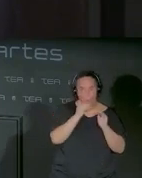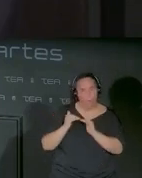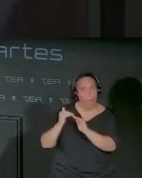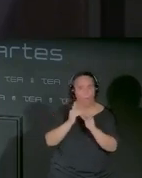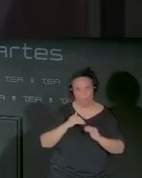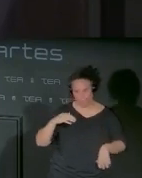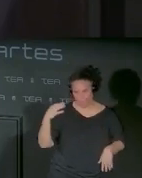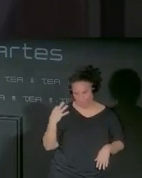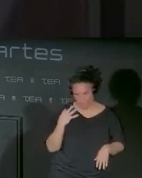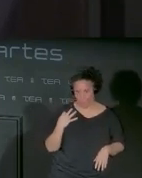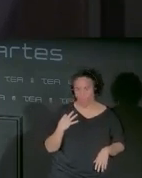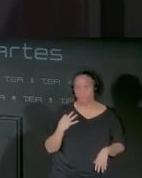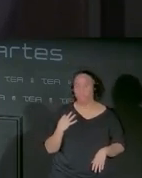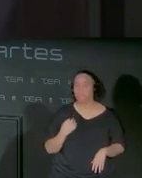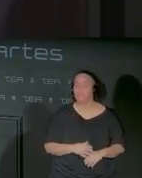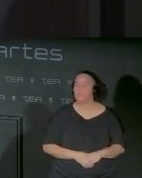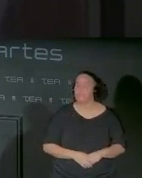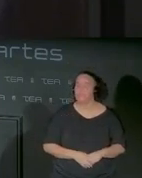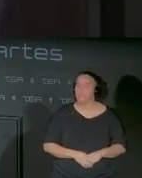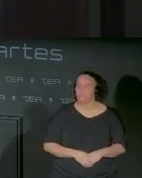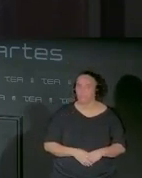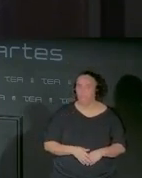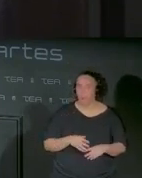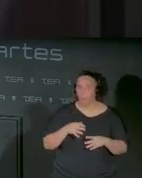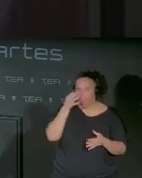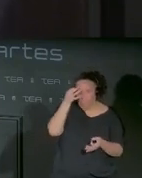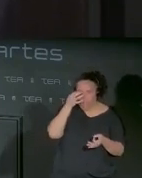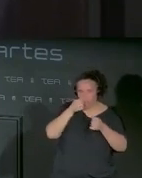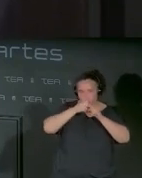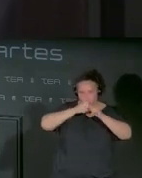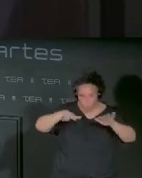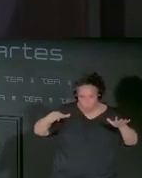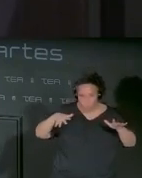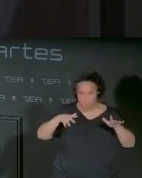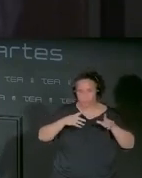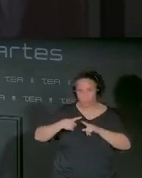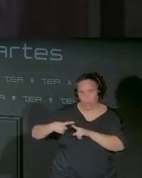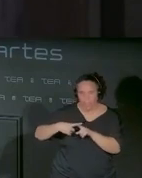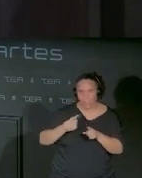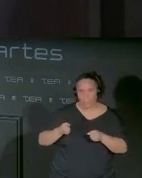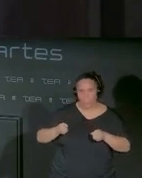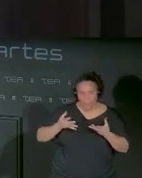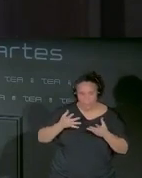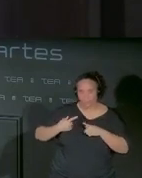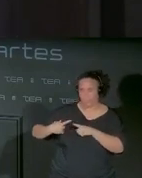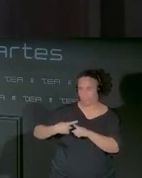by the we see yesterday, common approaches, and maybe also to have